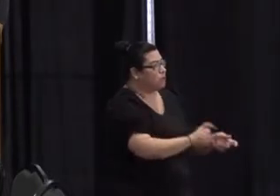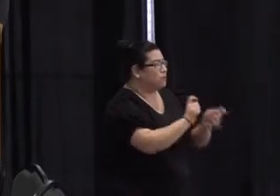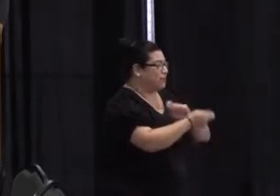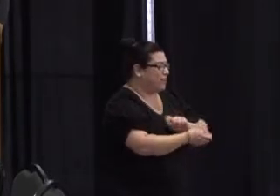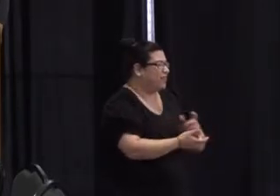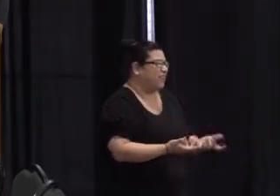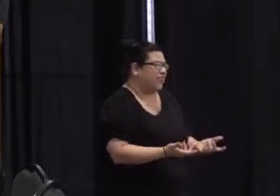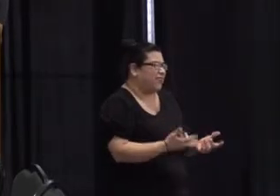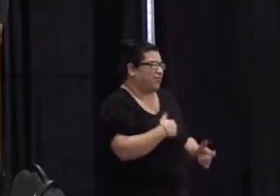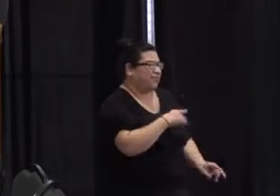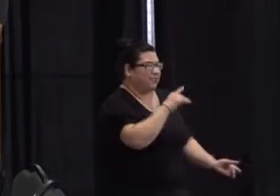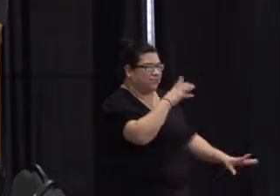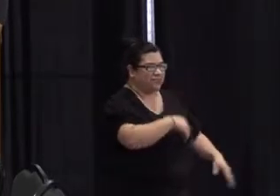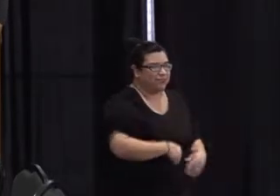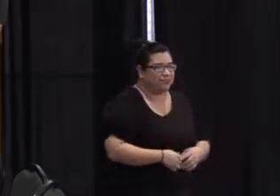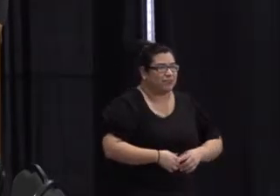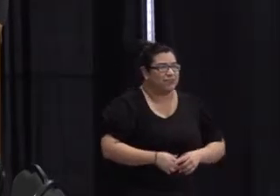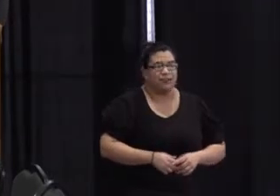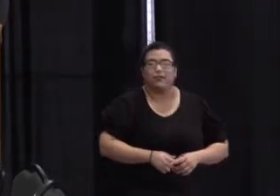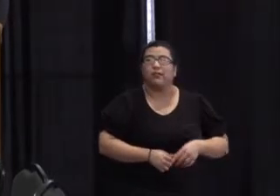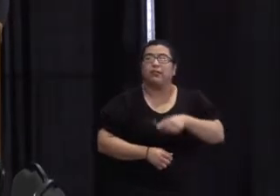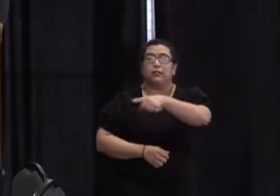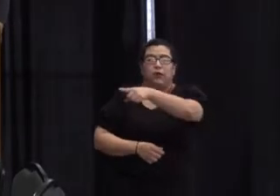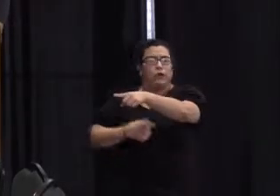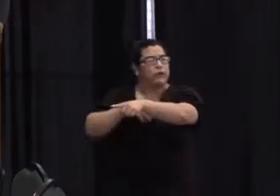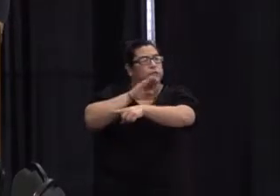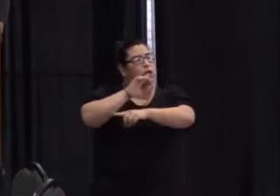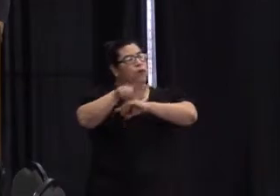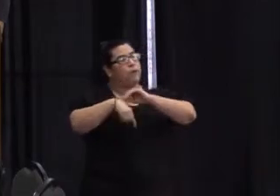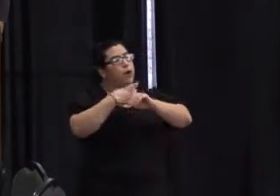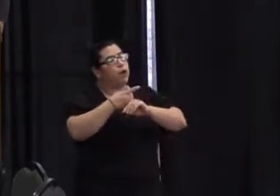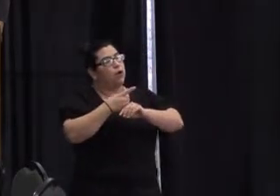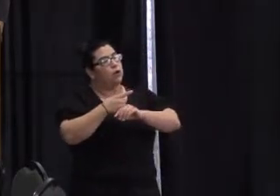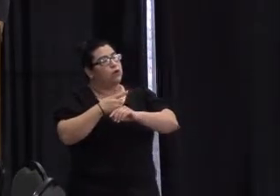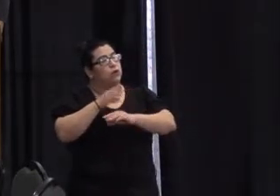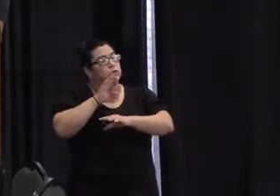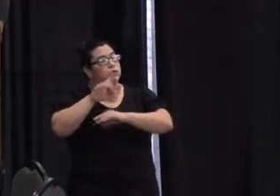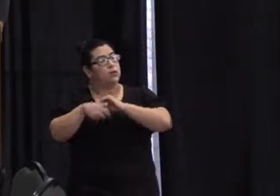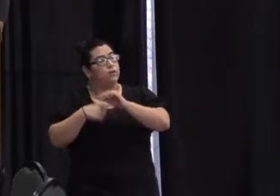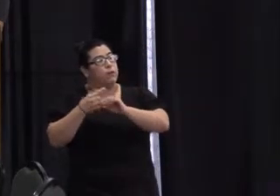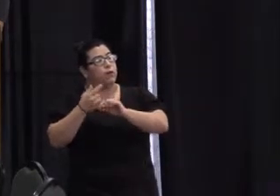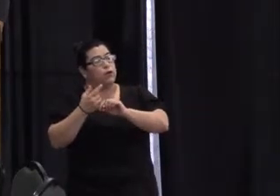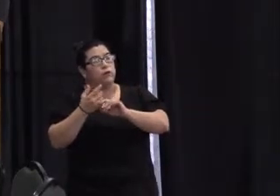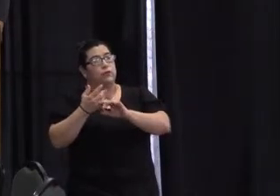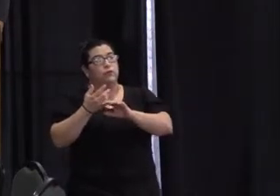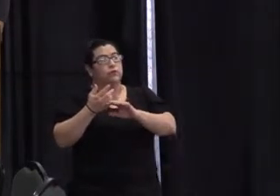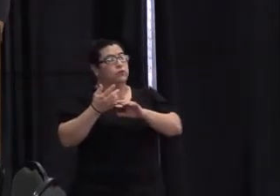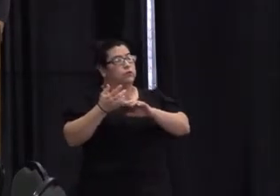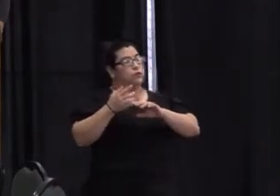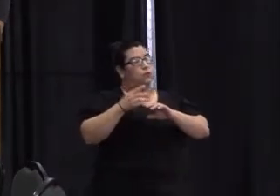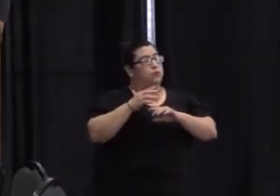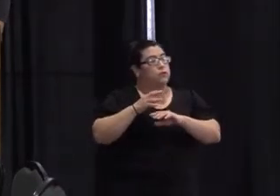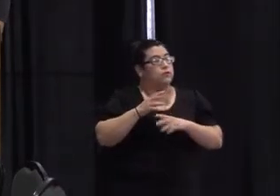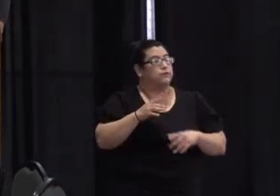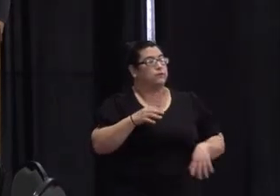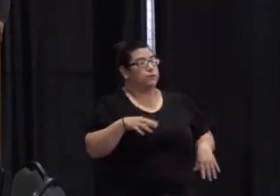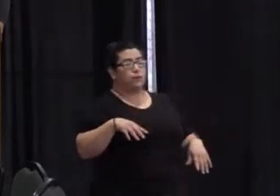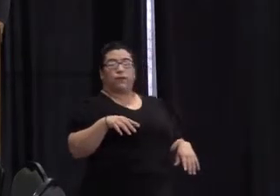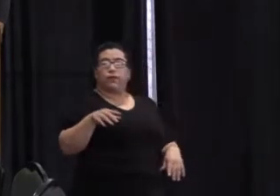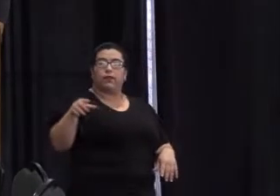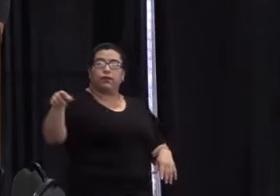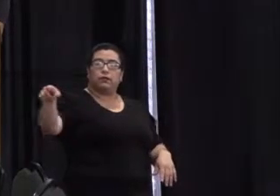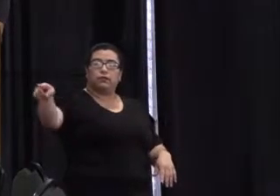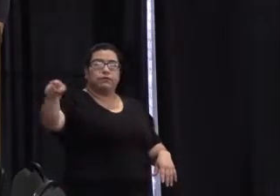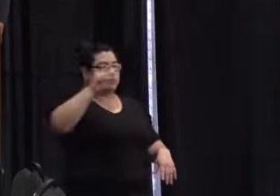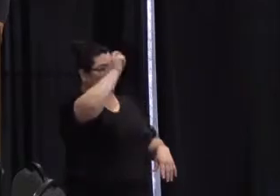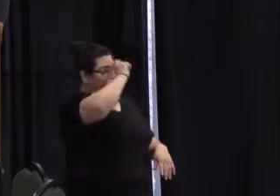Okay, so I have a question. We were talking about science. Yeah. Okay, some of us teach in biology or in science. Absolutely.